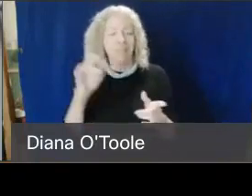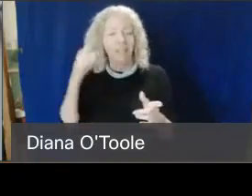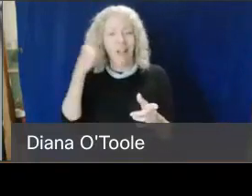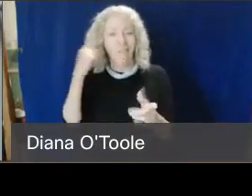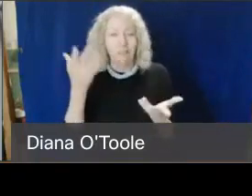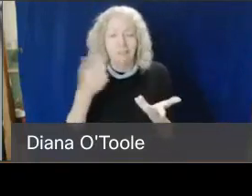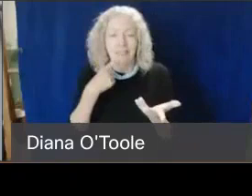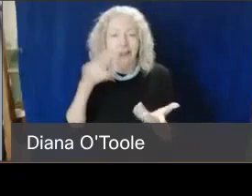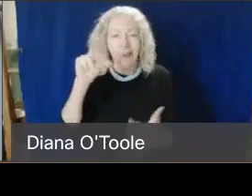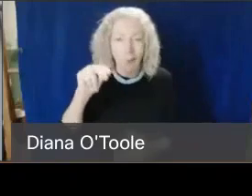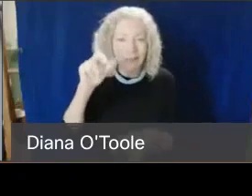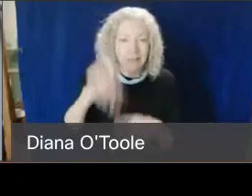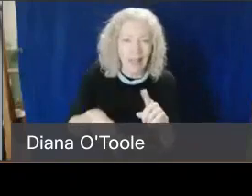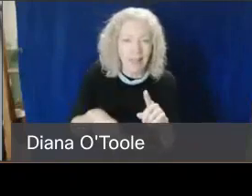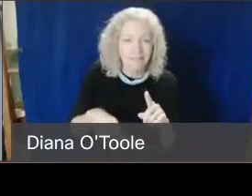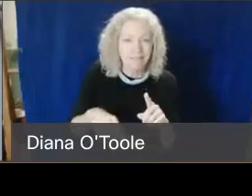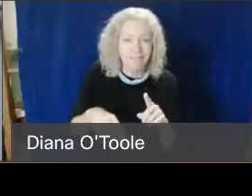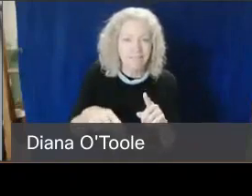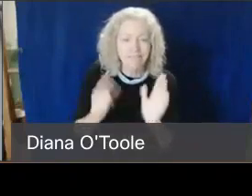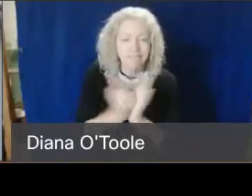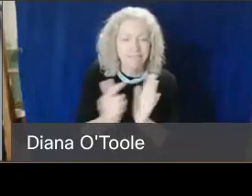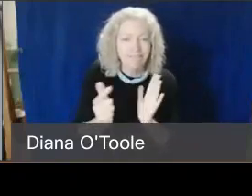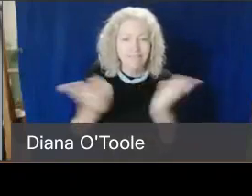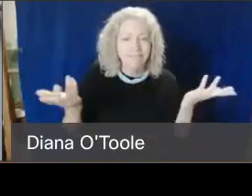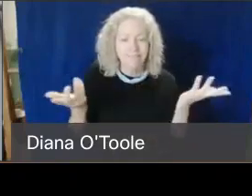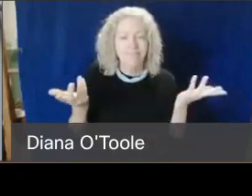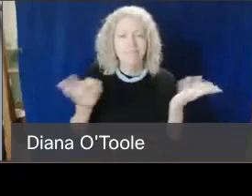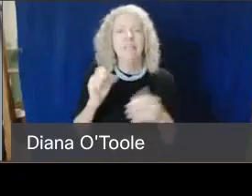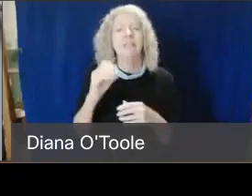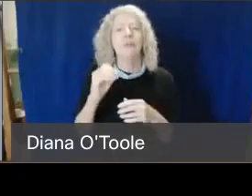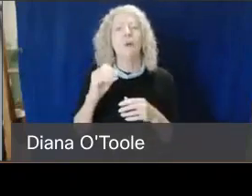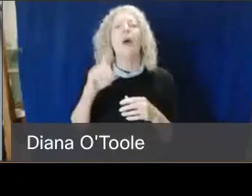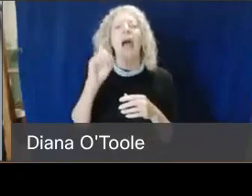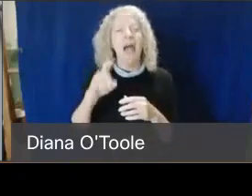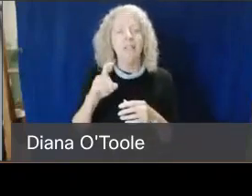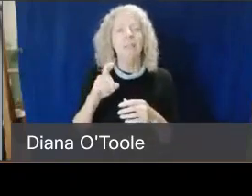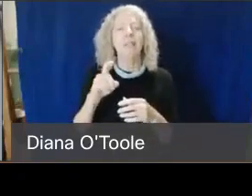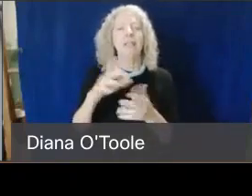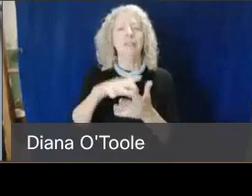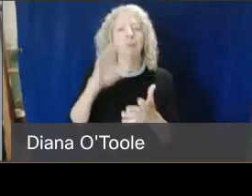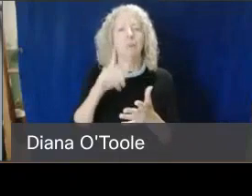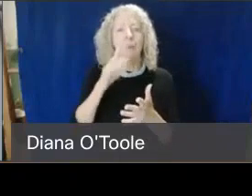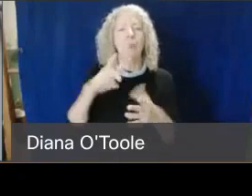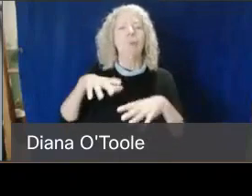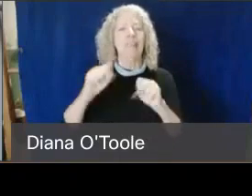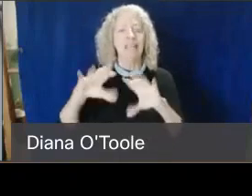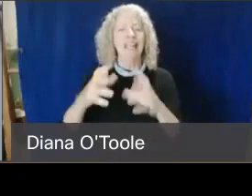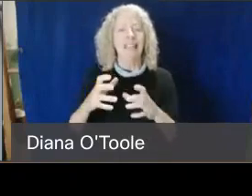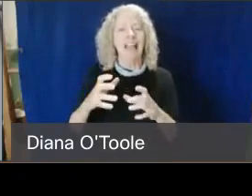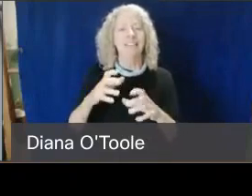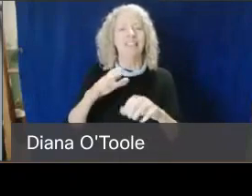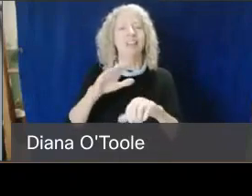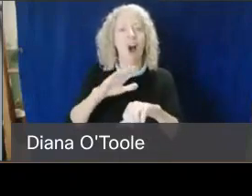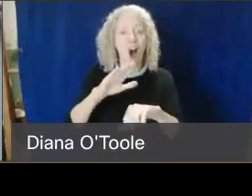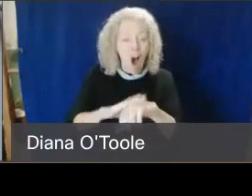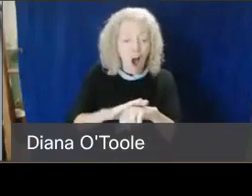funds for students who were taking classes on campus as of March 13th. And that's really important because we've